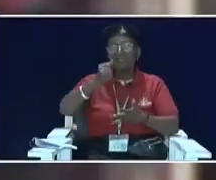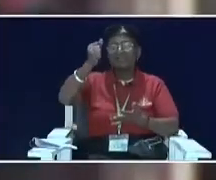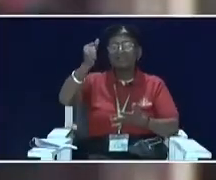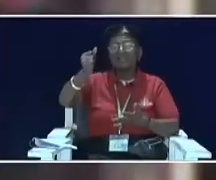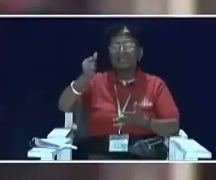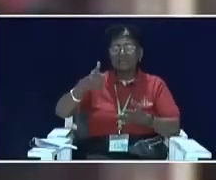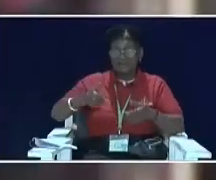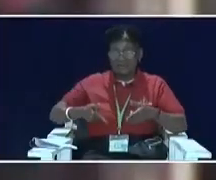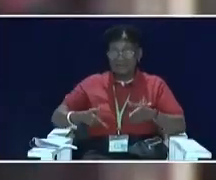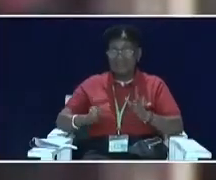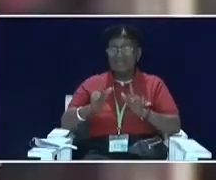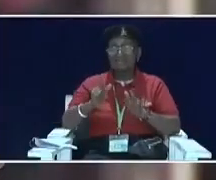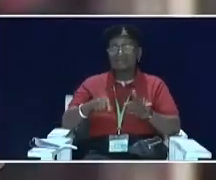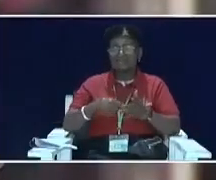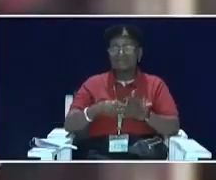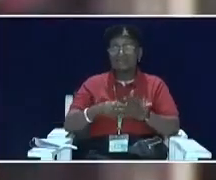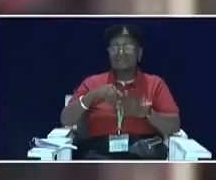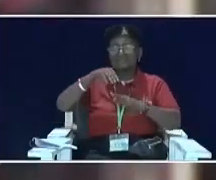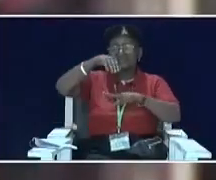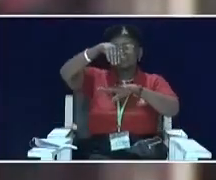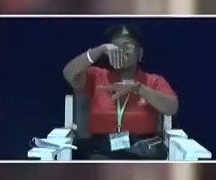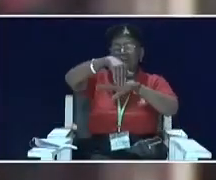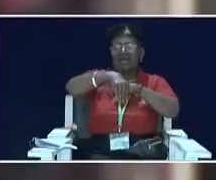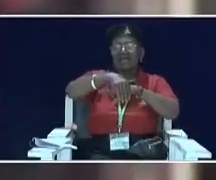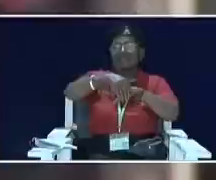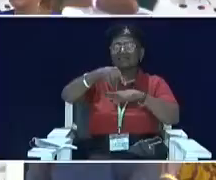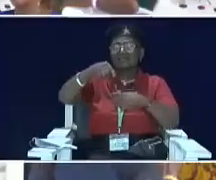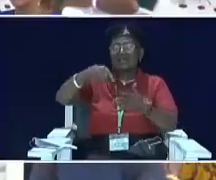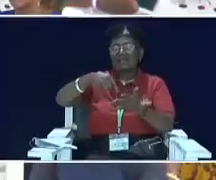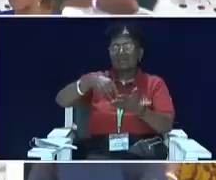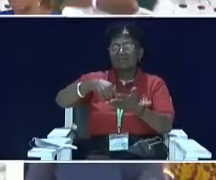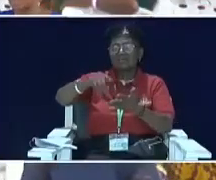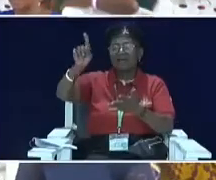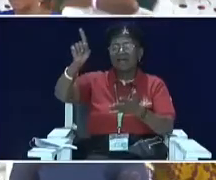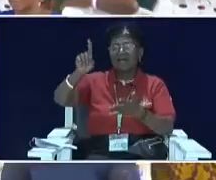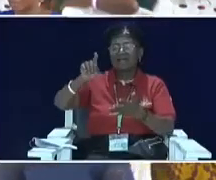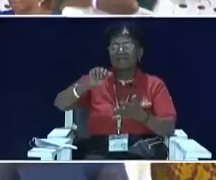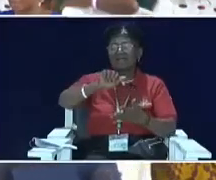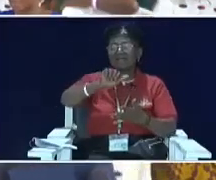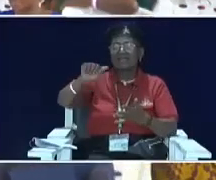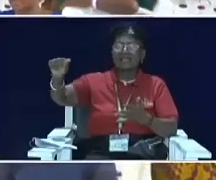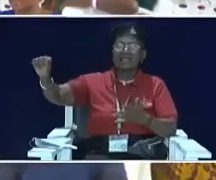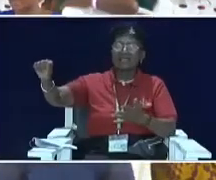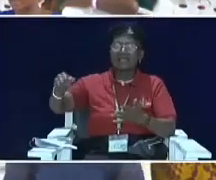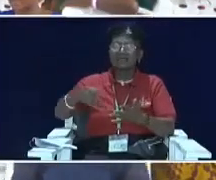Let this night mark a new beginning.